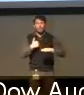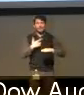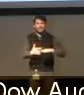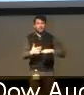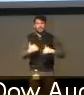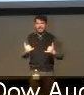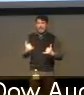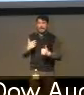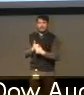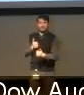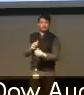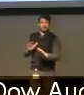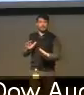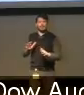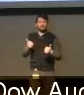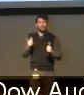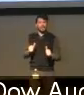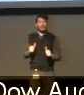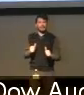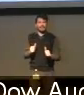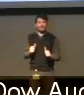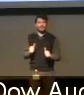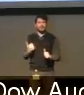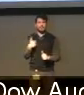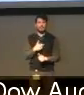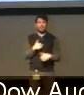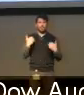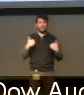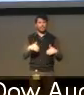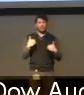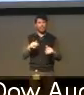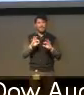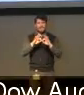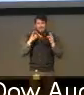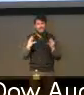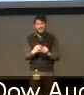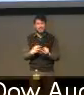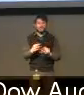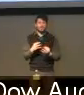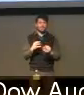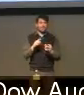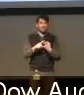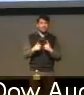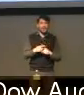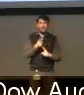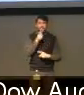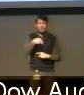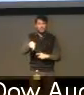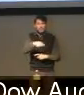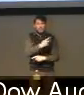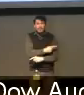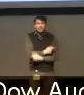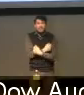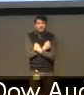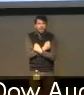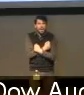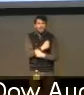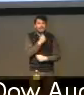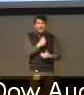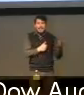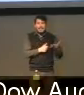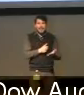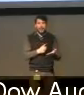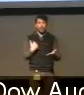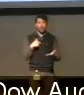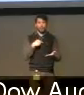most challenging aspects for all of us is not having the family and loved ones of the patients at the bedside. We rely so heavily on them, and it makes all of us